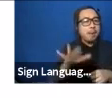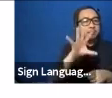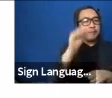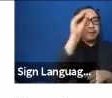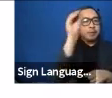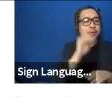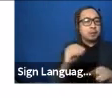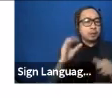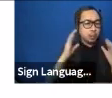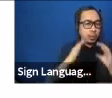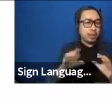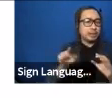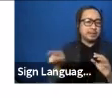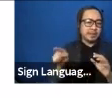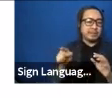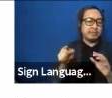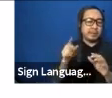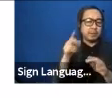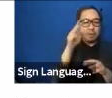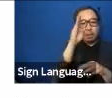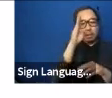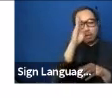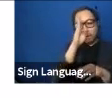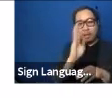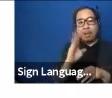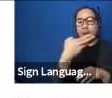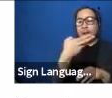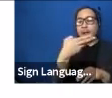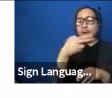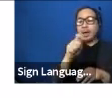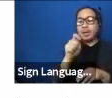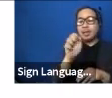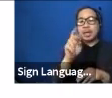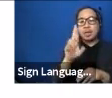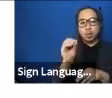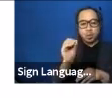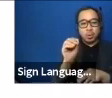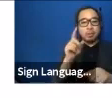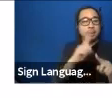heterosexual, and most others describe themselves as bisexual.